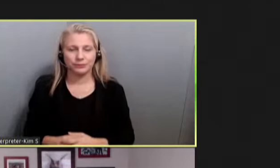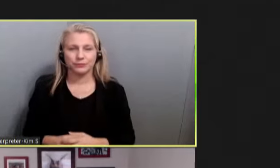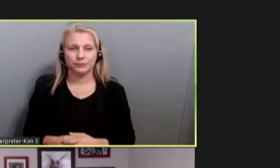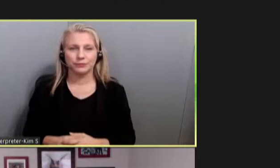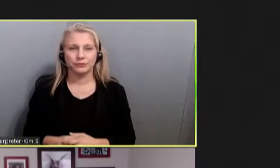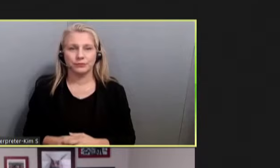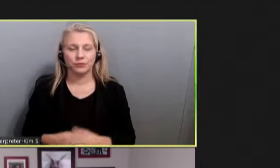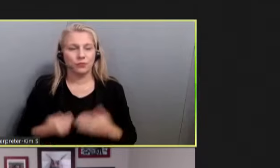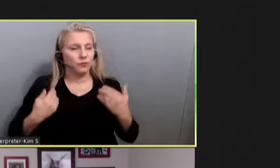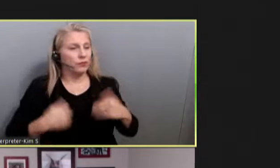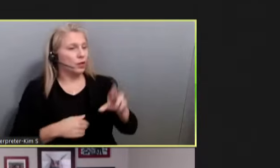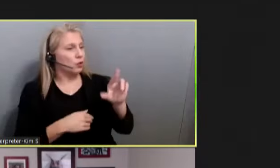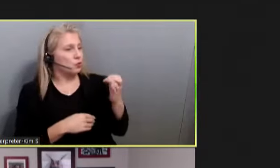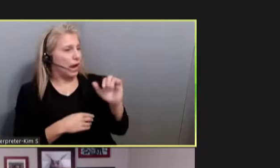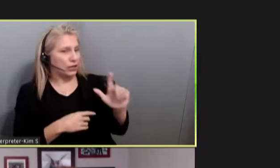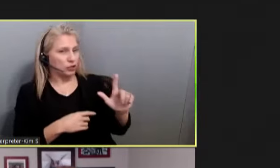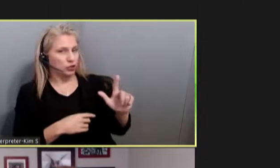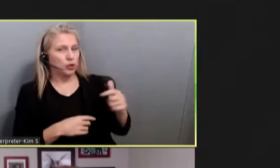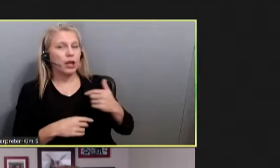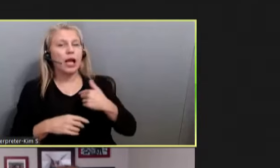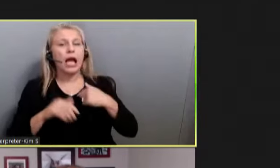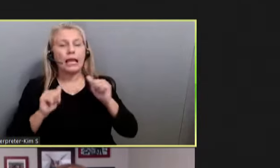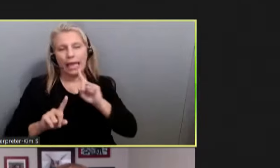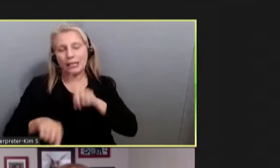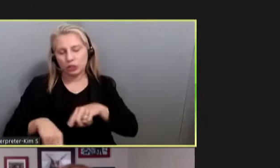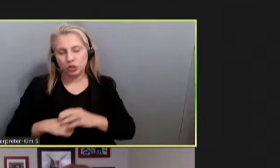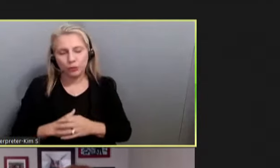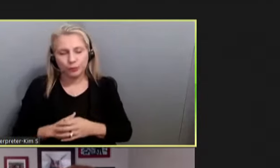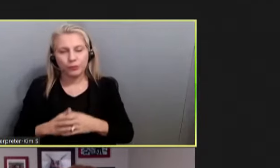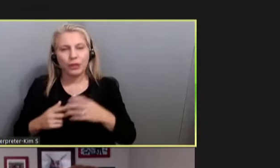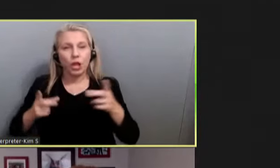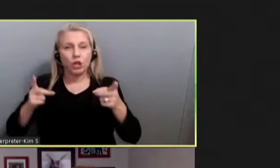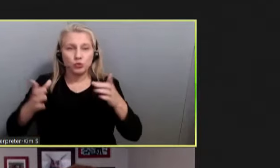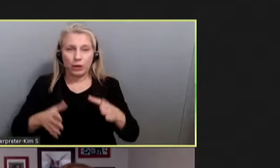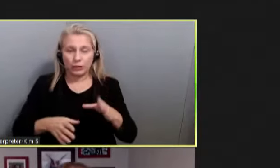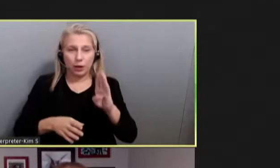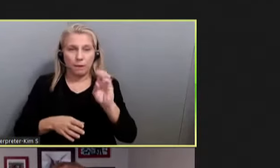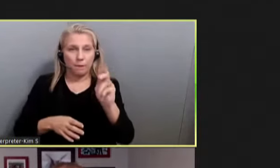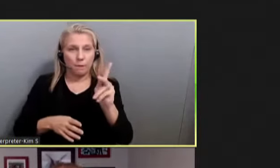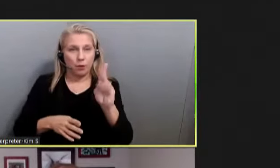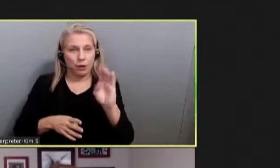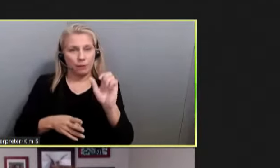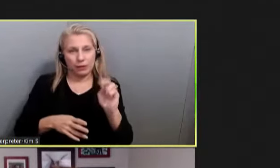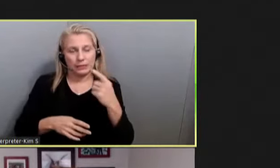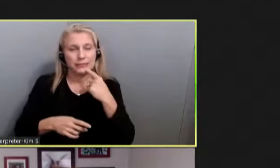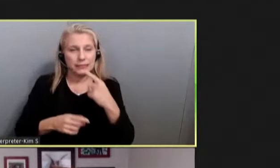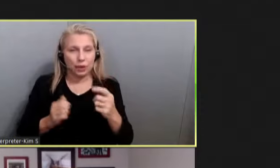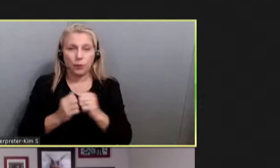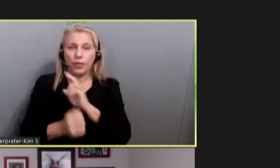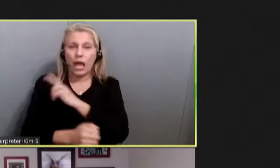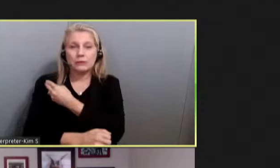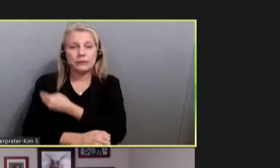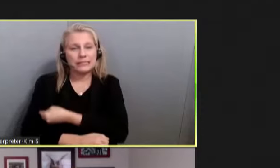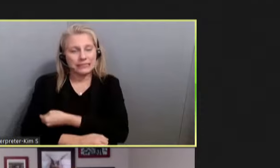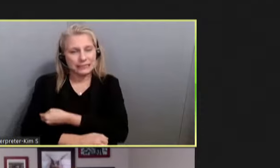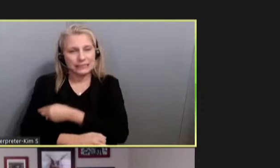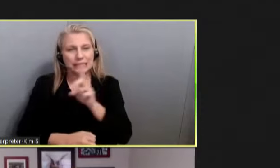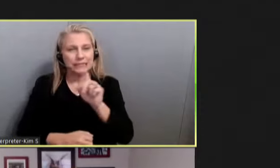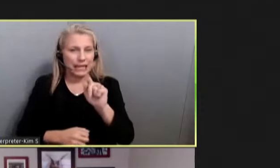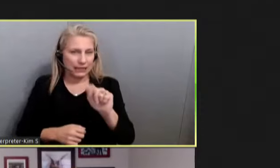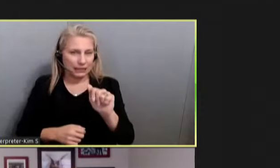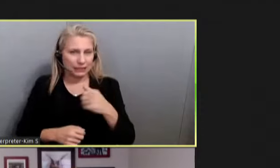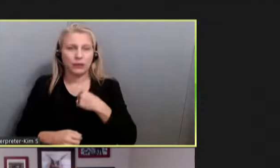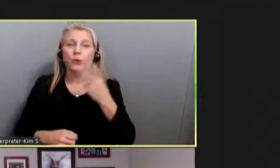This is Rachel. I can take that question. So as Director Bookman mentioned and showed with the hospitalization data, we did